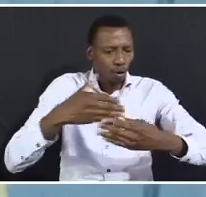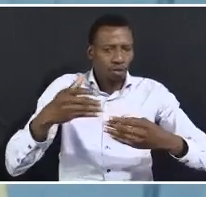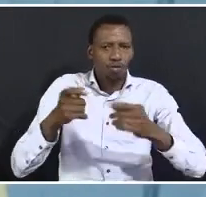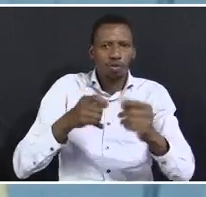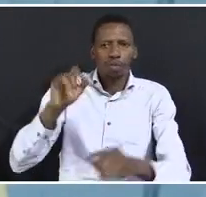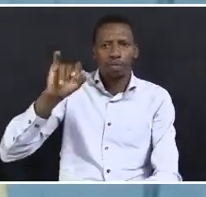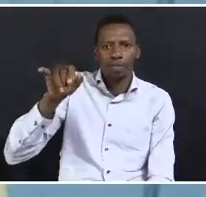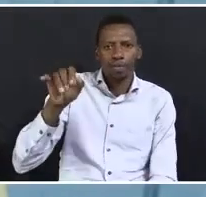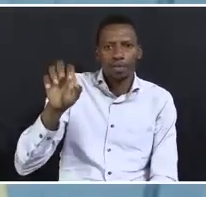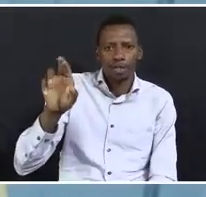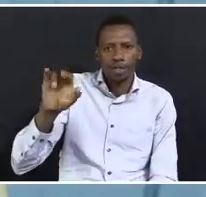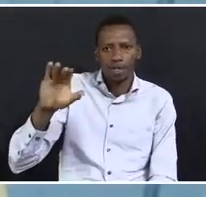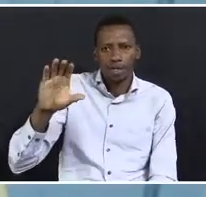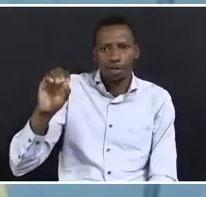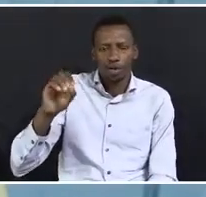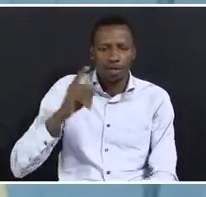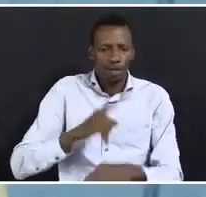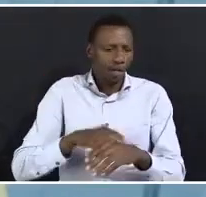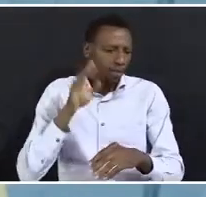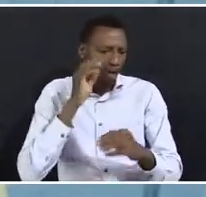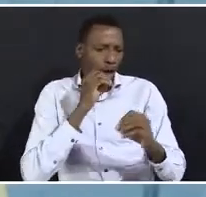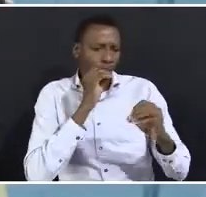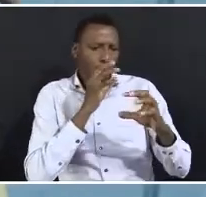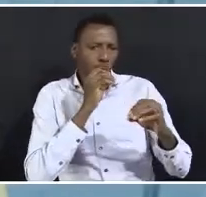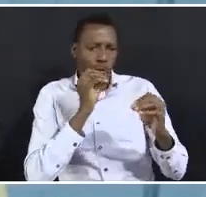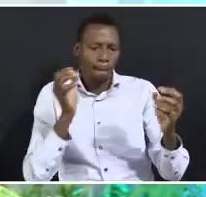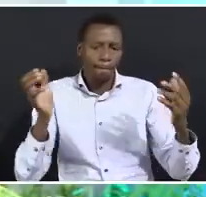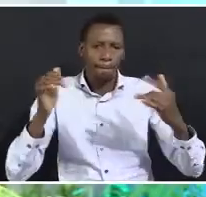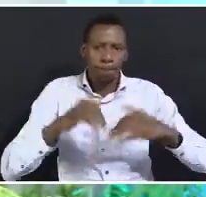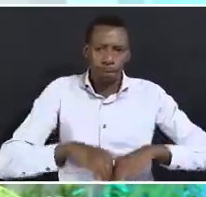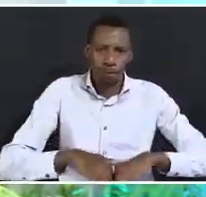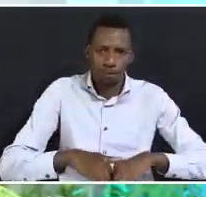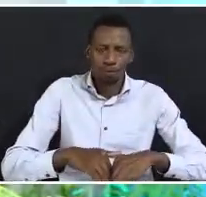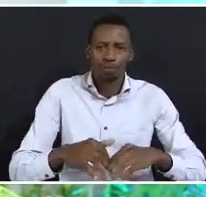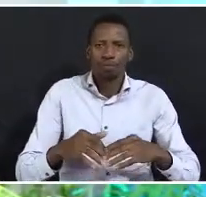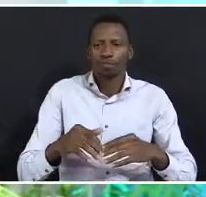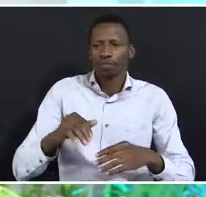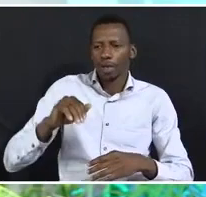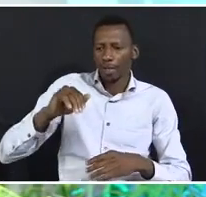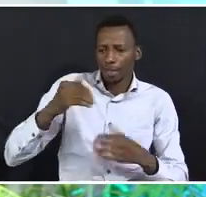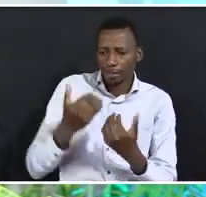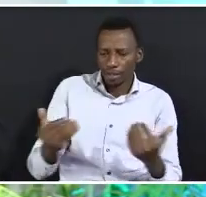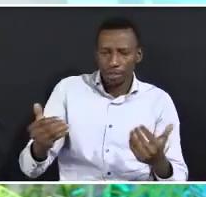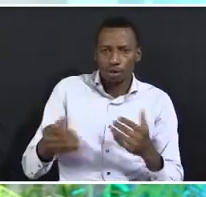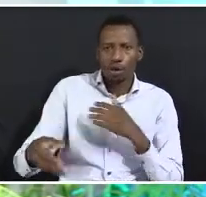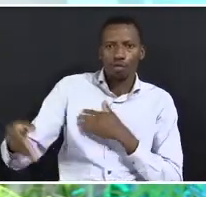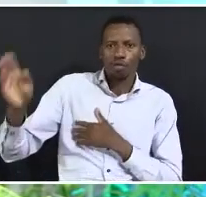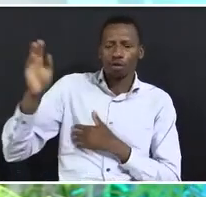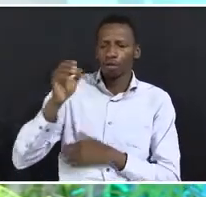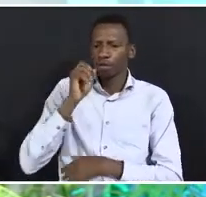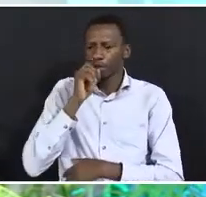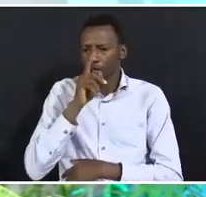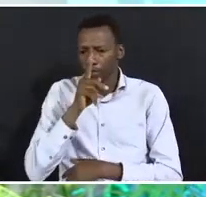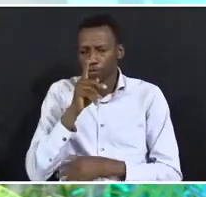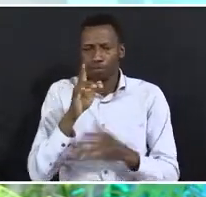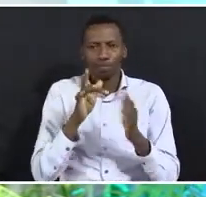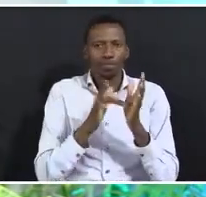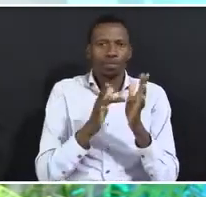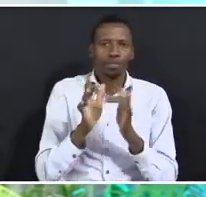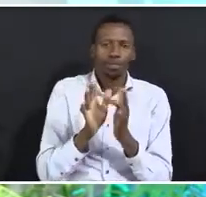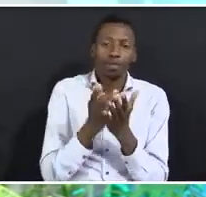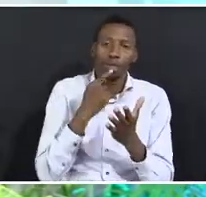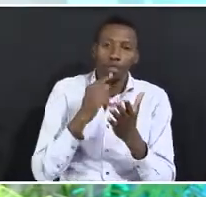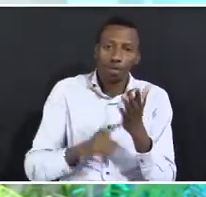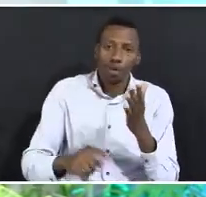tumbling down at the blow of the trumpet, and when the children of God shouted a great shout, and the Bible records that the walls